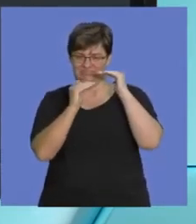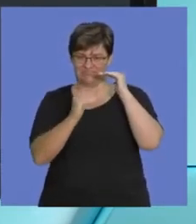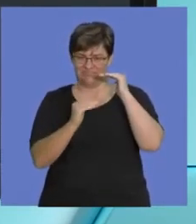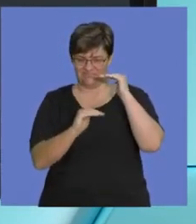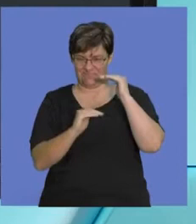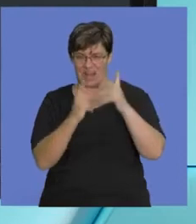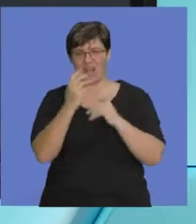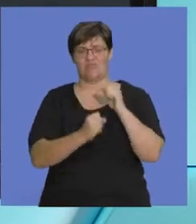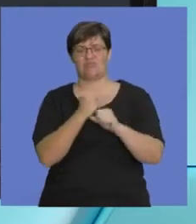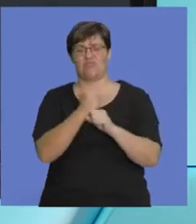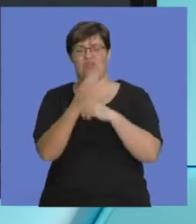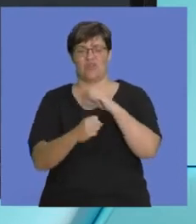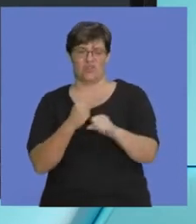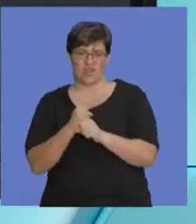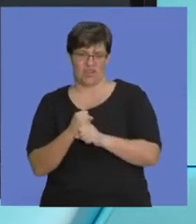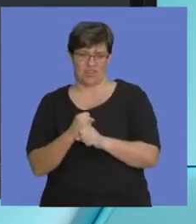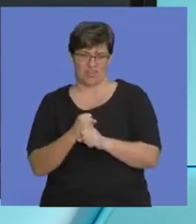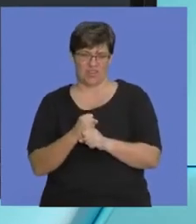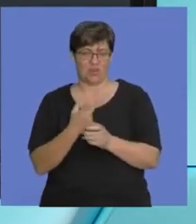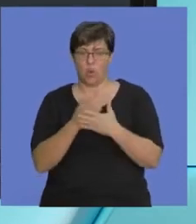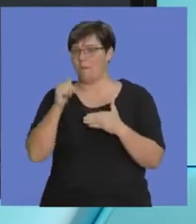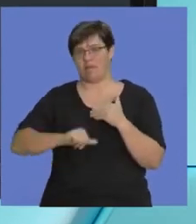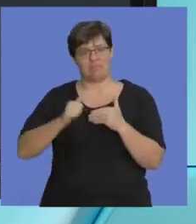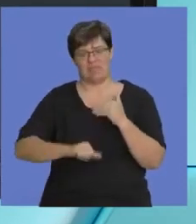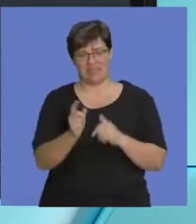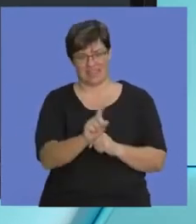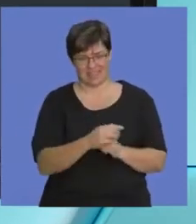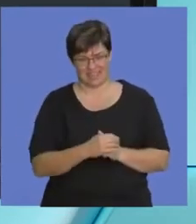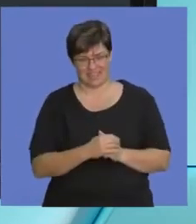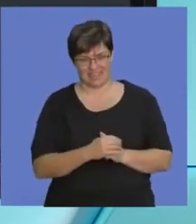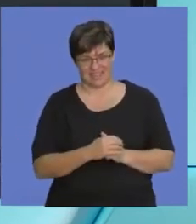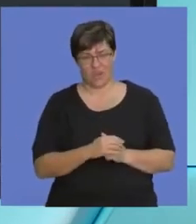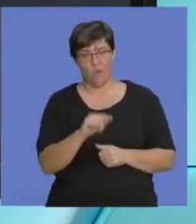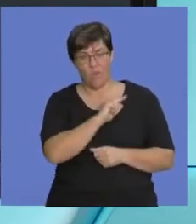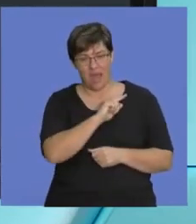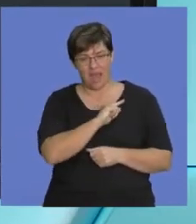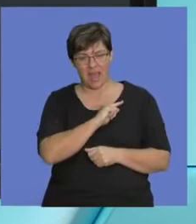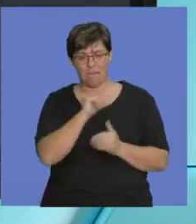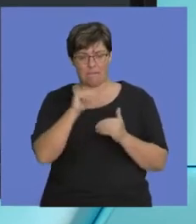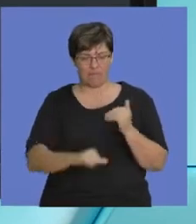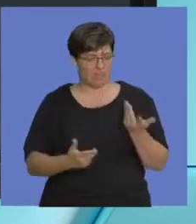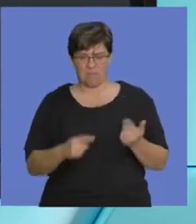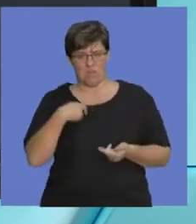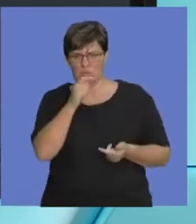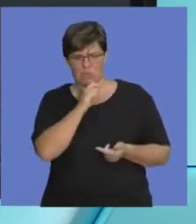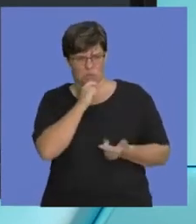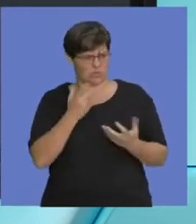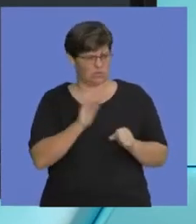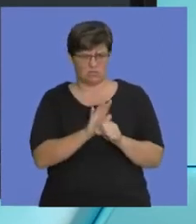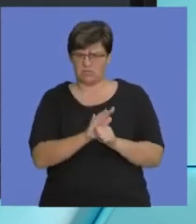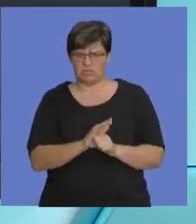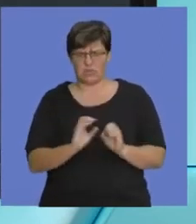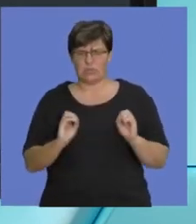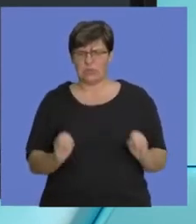happens on an annual basis and not necessarily on a monthly basis, because after 1 month you haven't really used